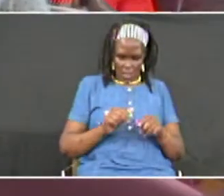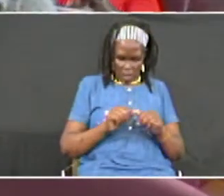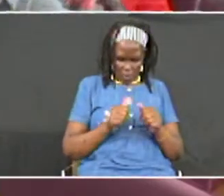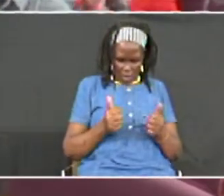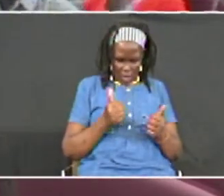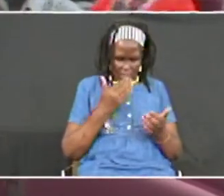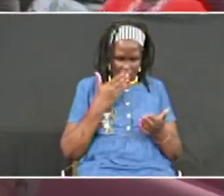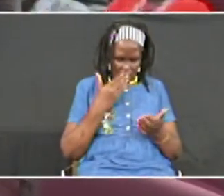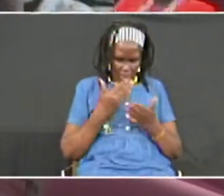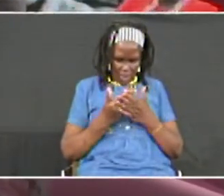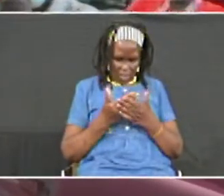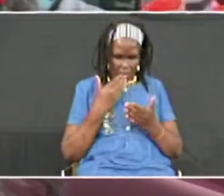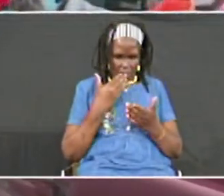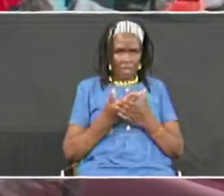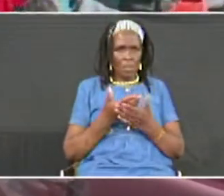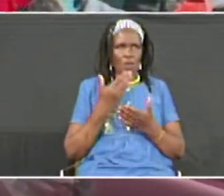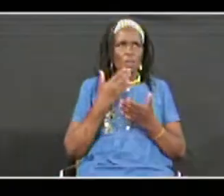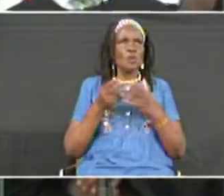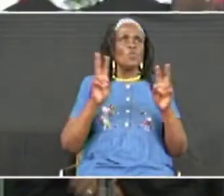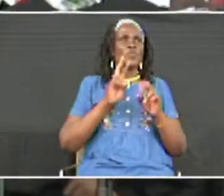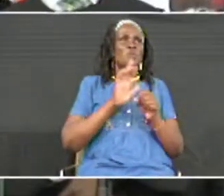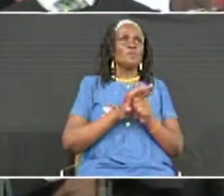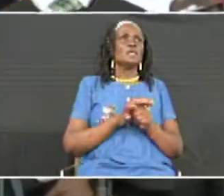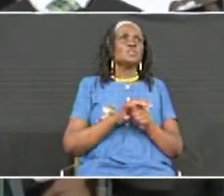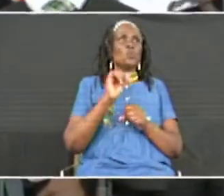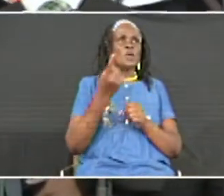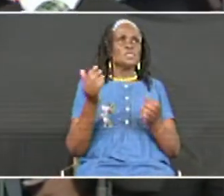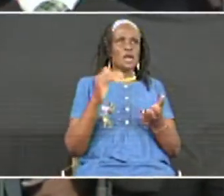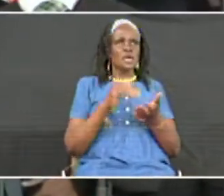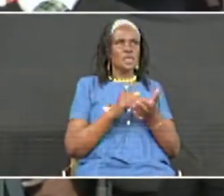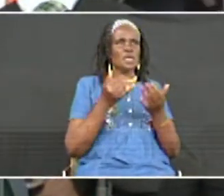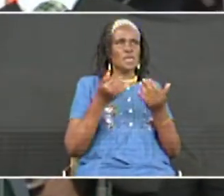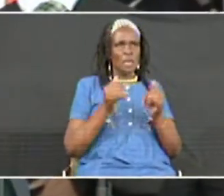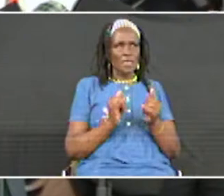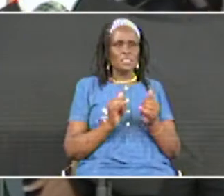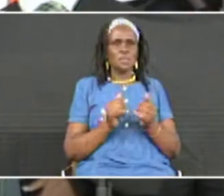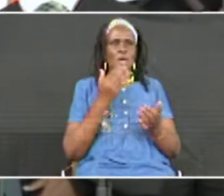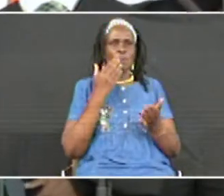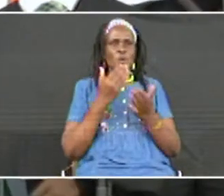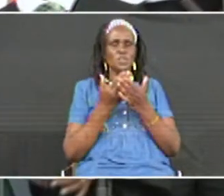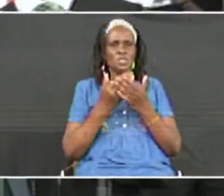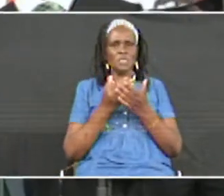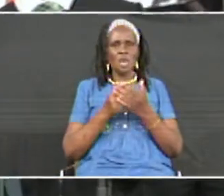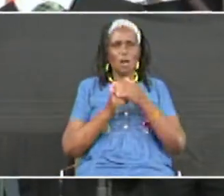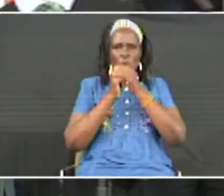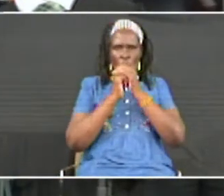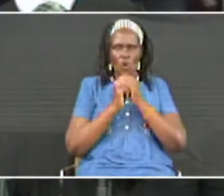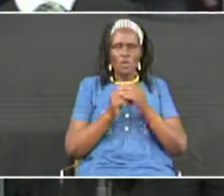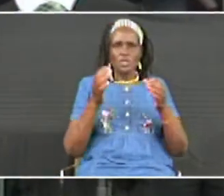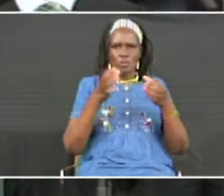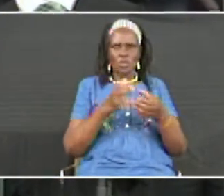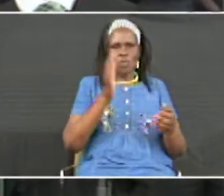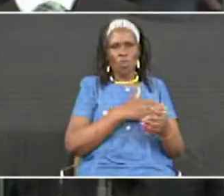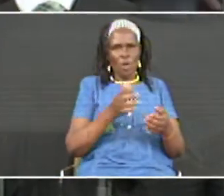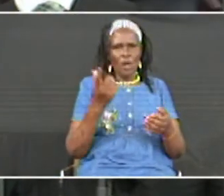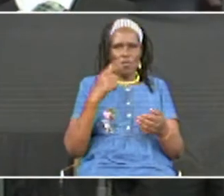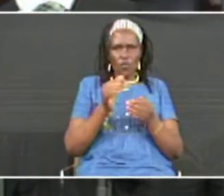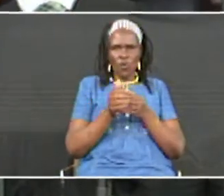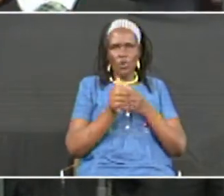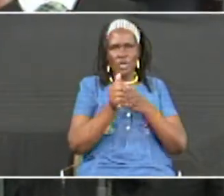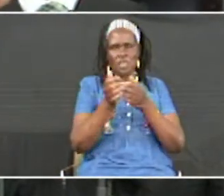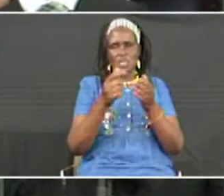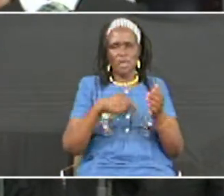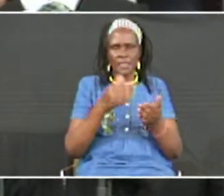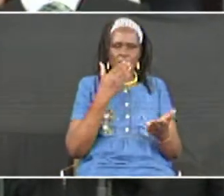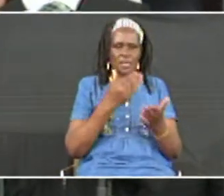you. Thank you very much. Once again, let's appreciate our worship team choir, to be precise. Thank you. May the Lord